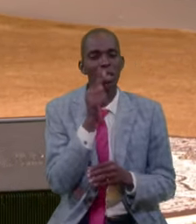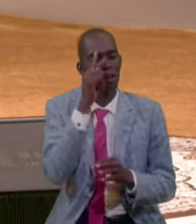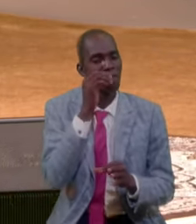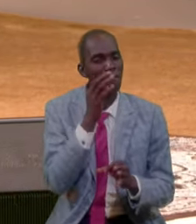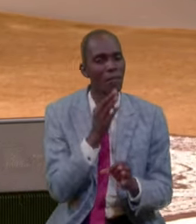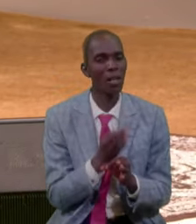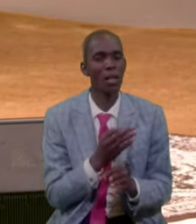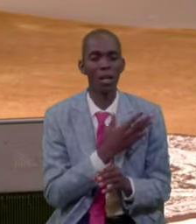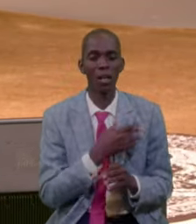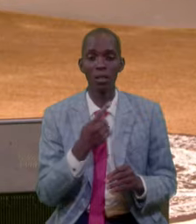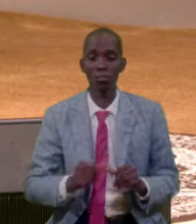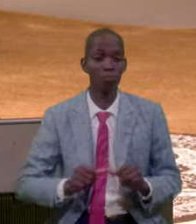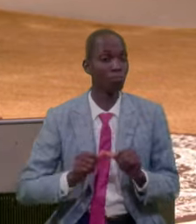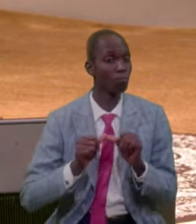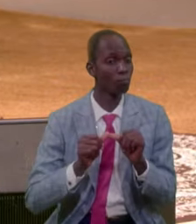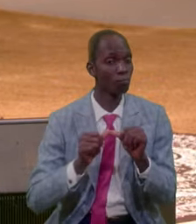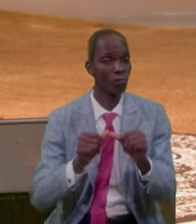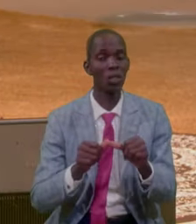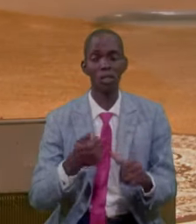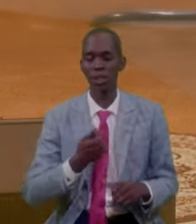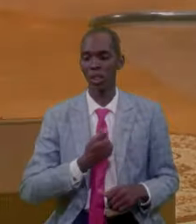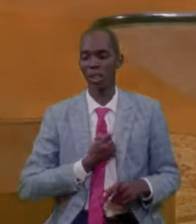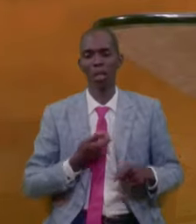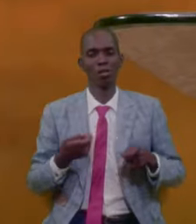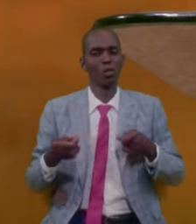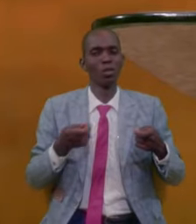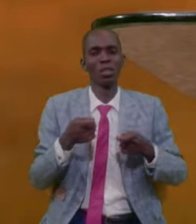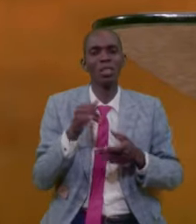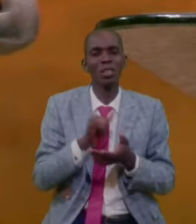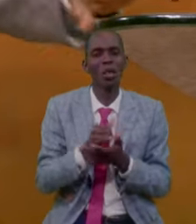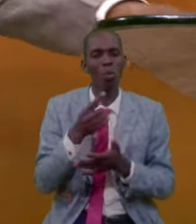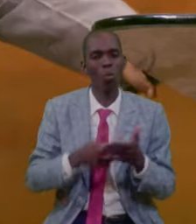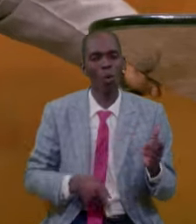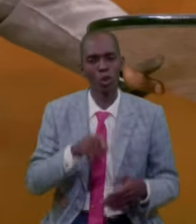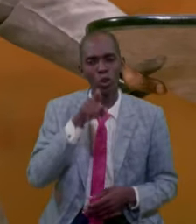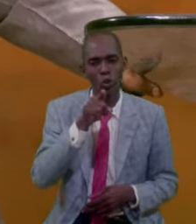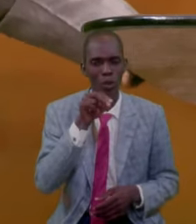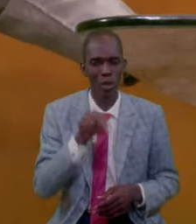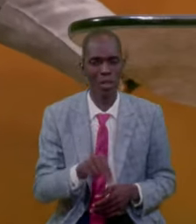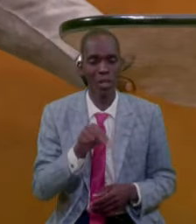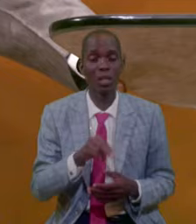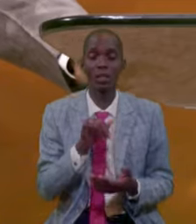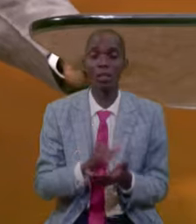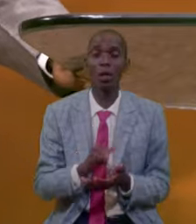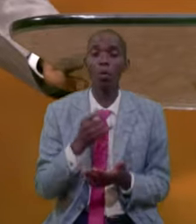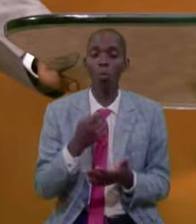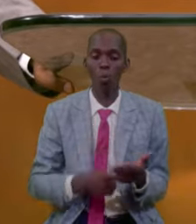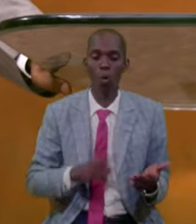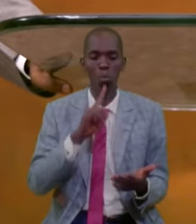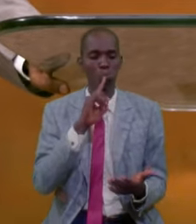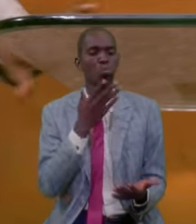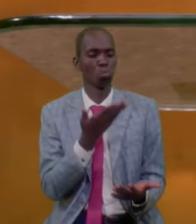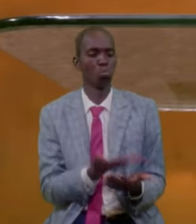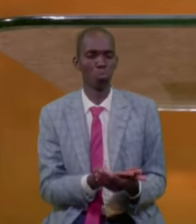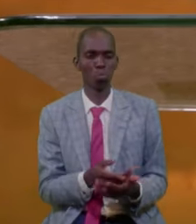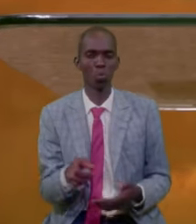the steadfastness, the temperance, the self-control. That's what we need, and that is what shows that we belong